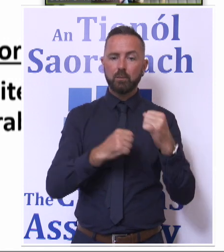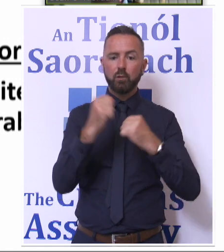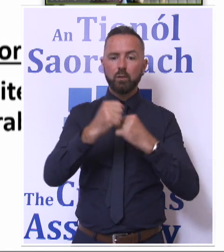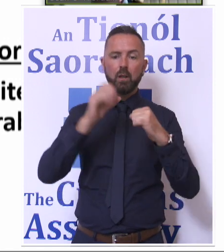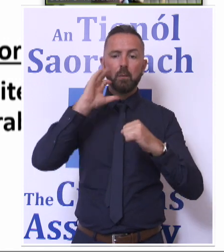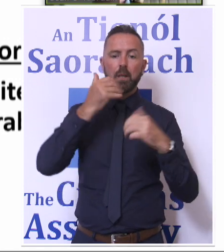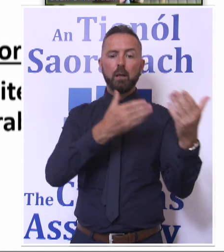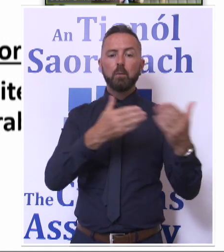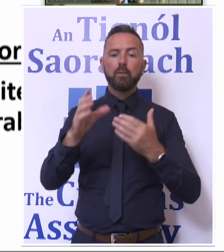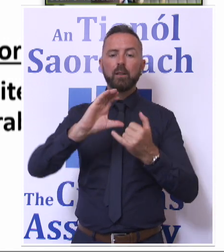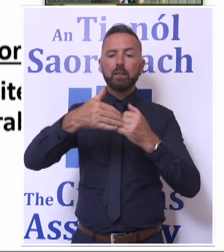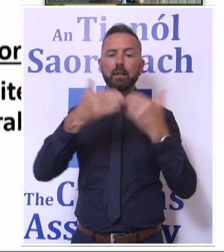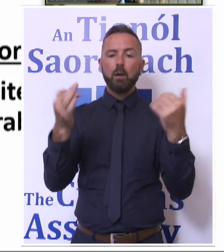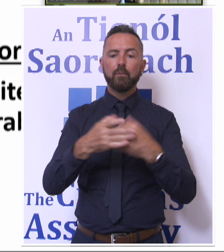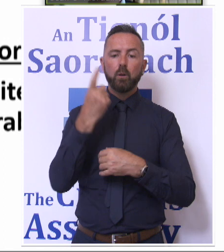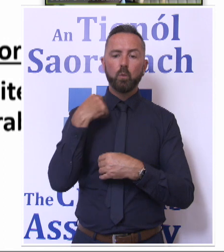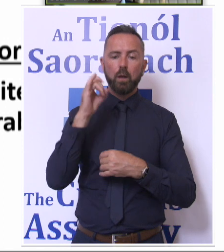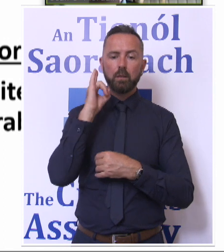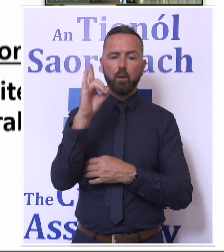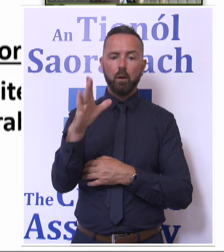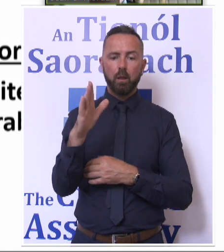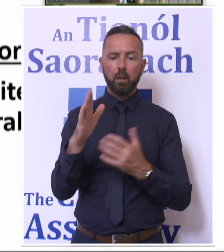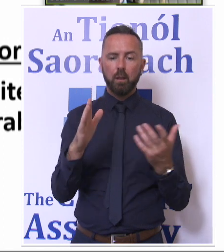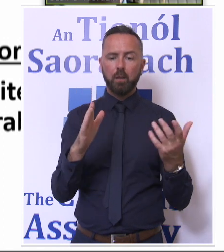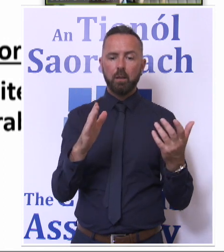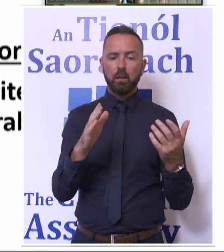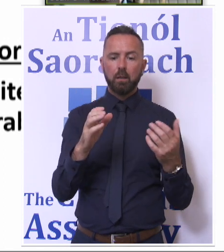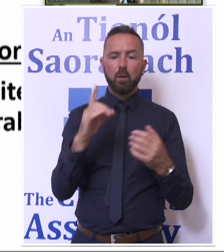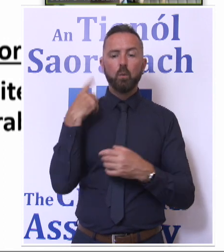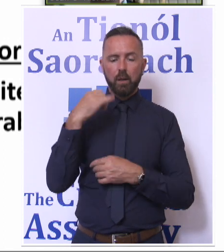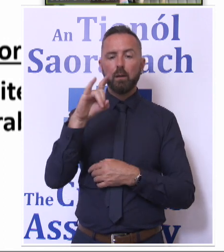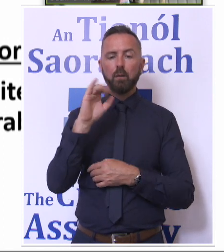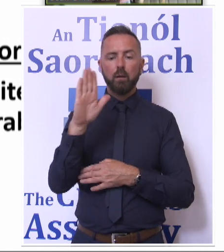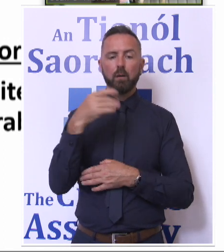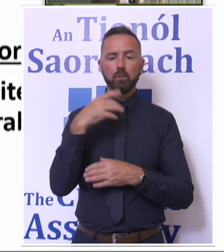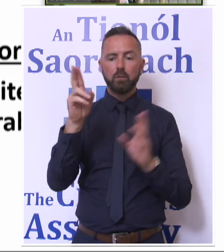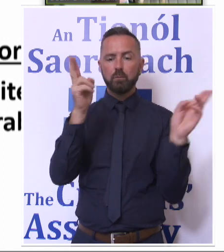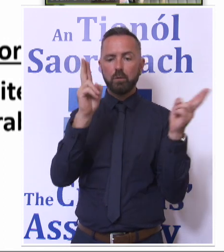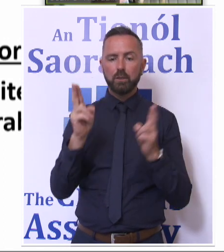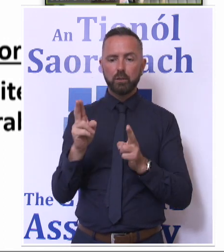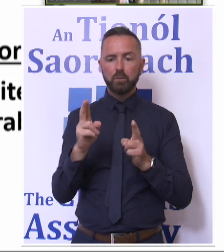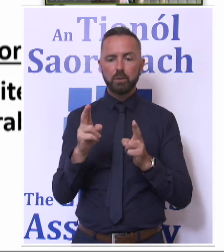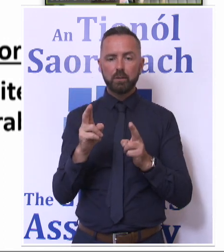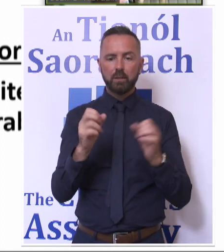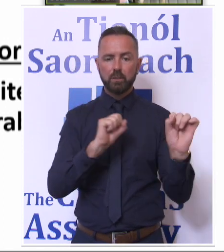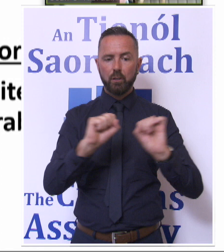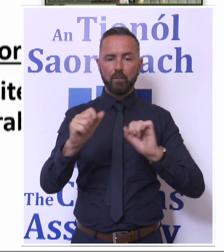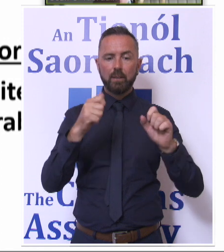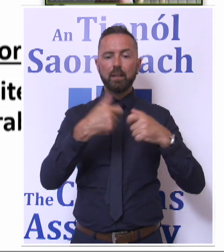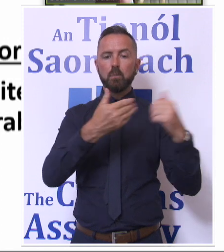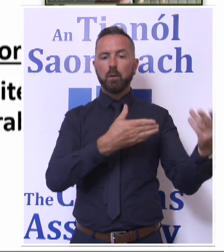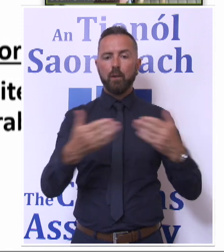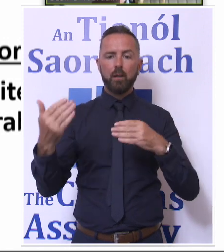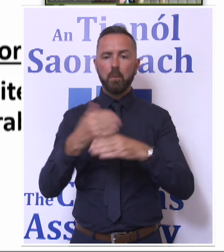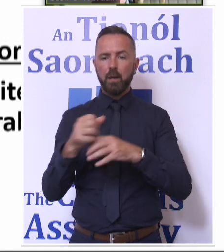provided an opportunity for Whitehall to reduce levels of subsidy on critical services that are provided by the authority and indeed